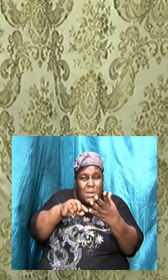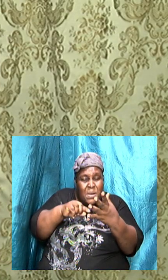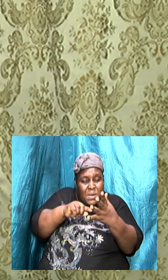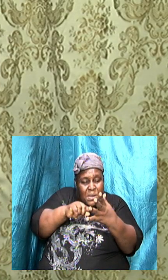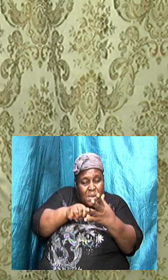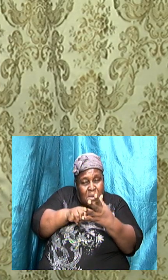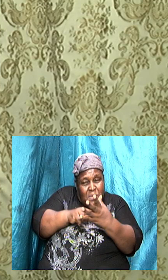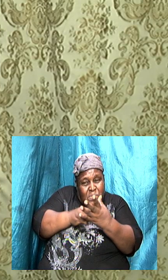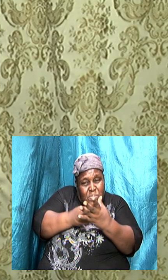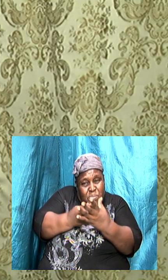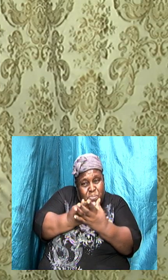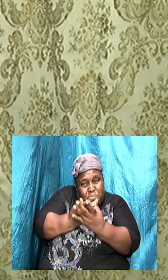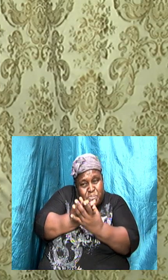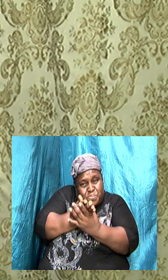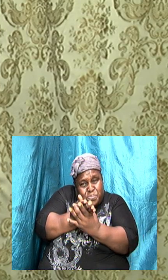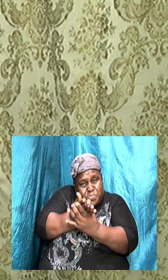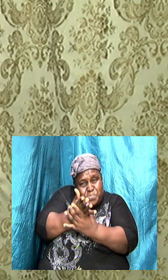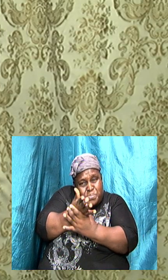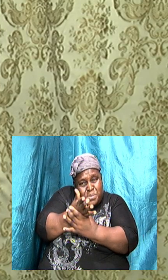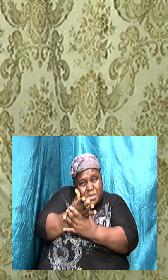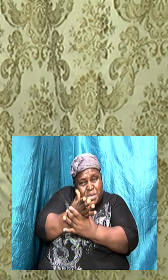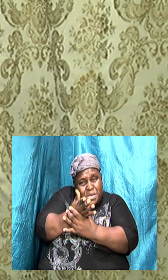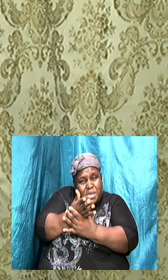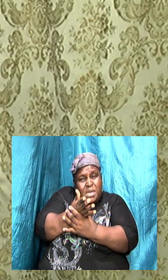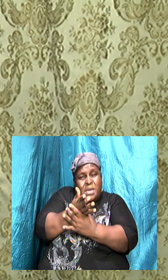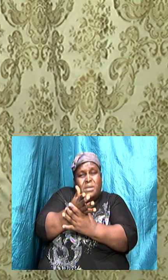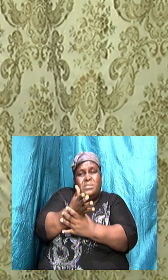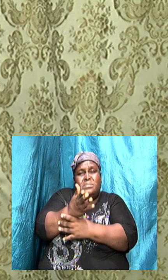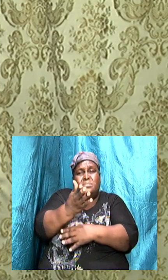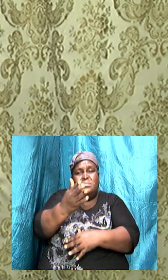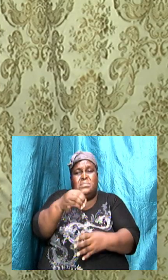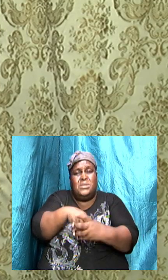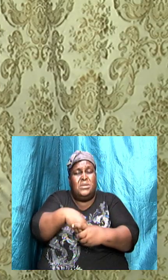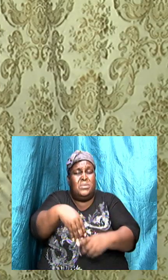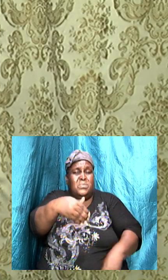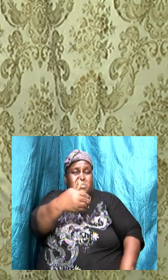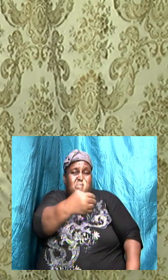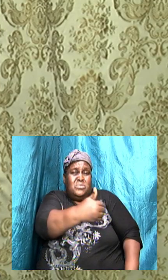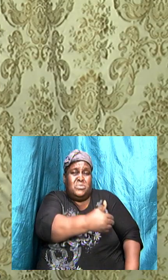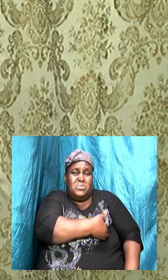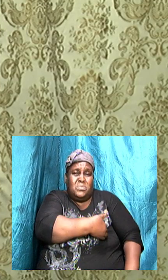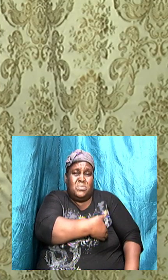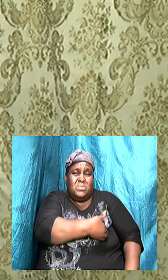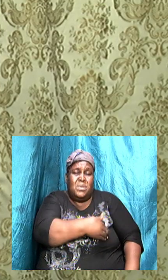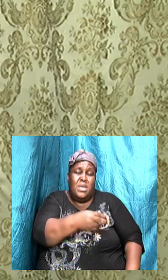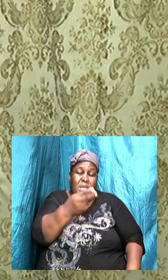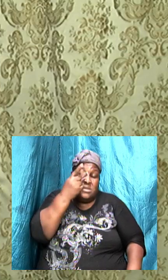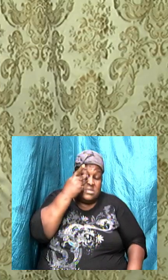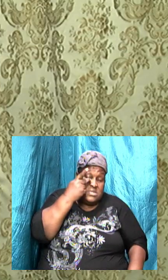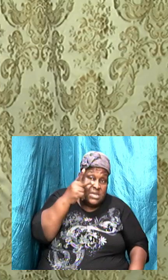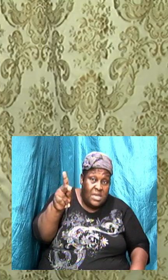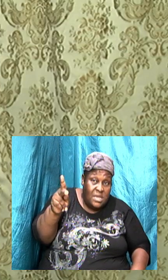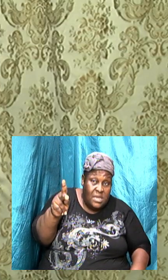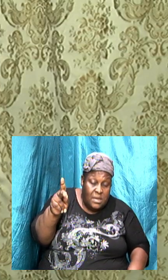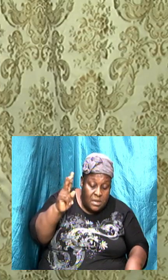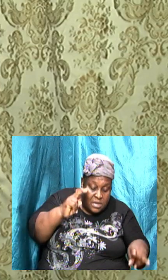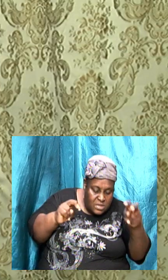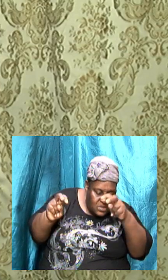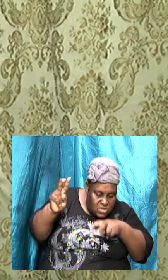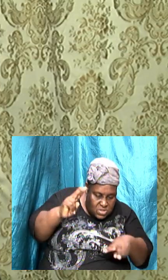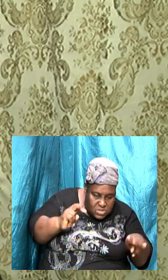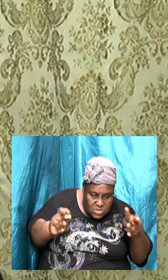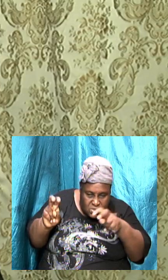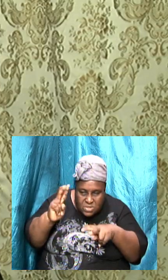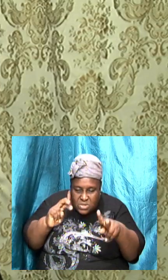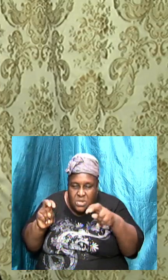look. He can stare right into our souls. And he sees and searches the